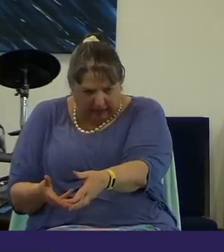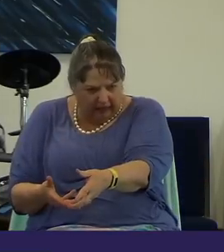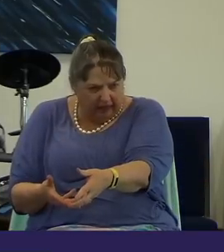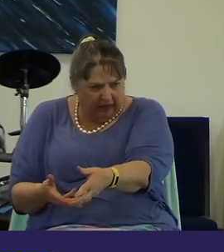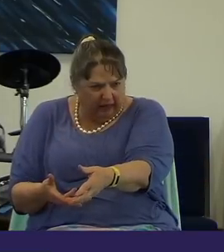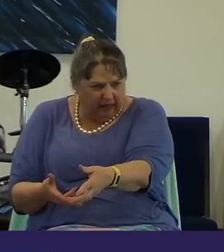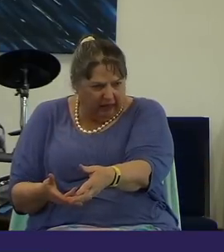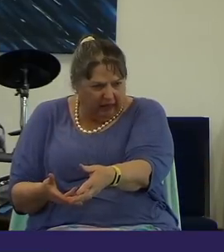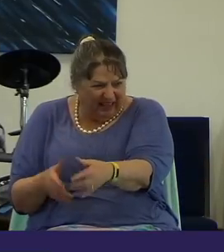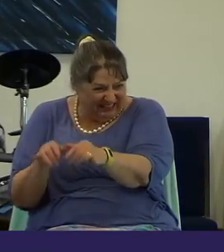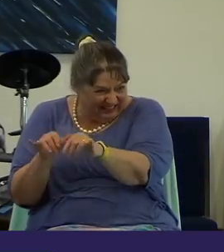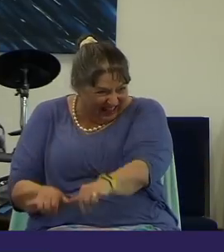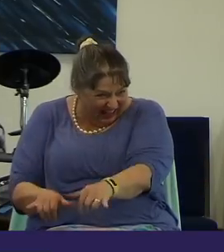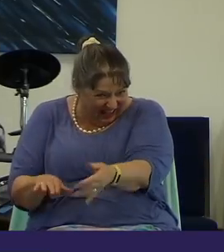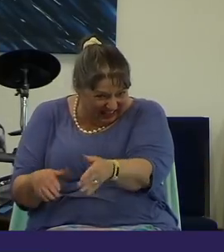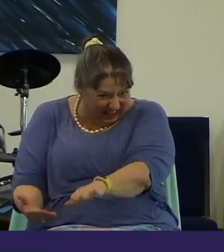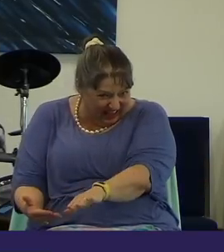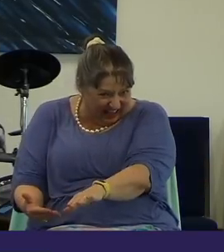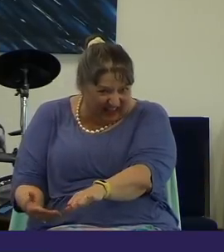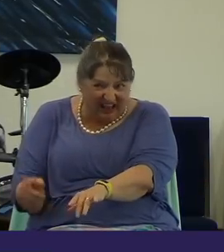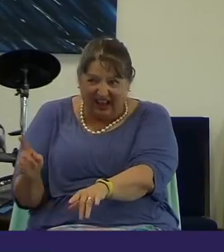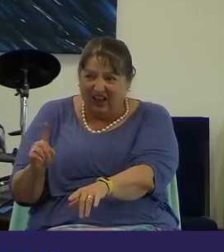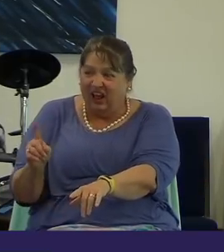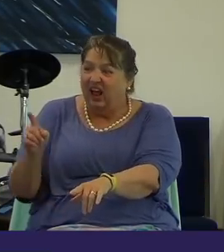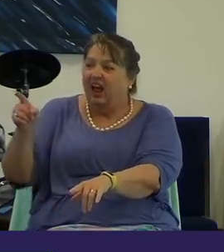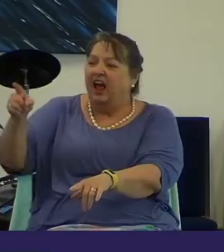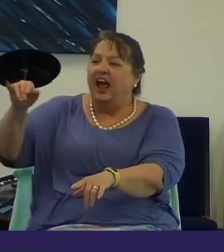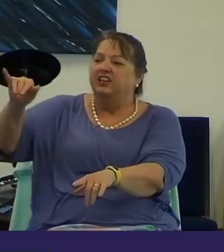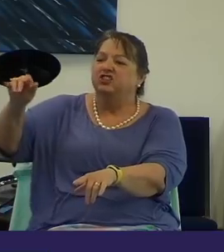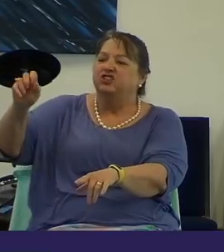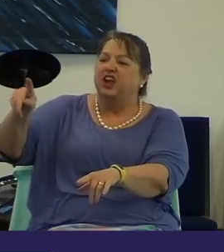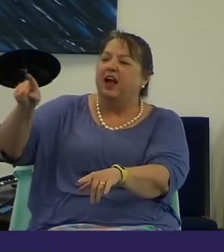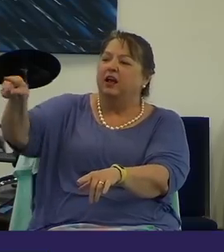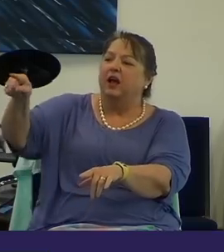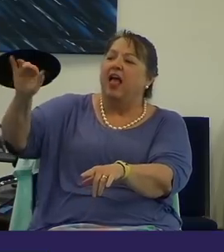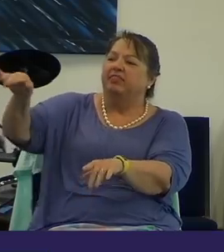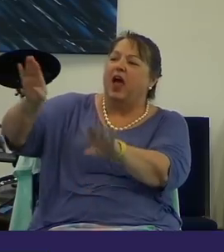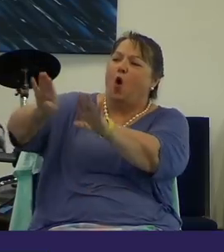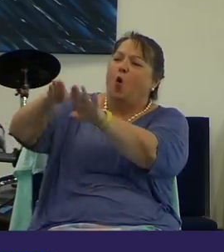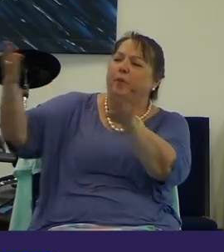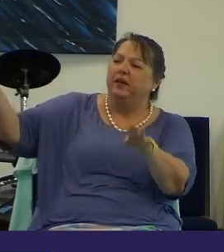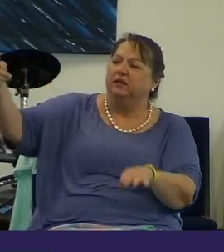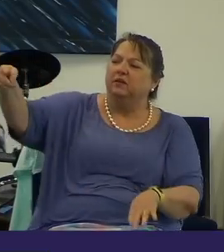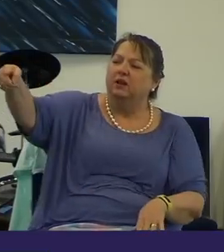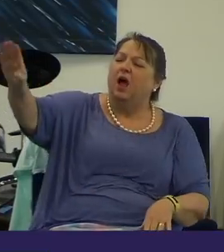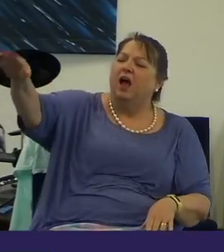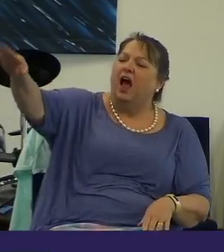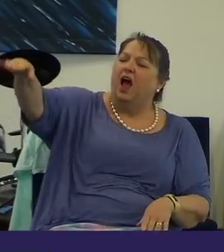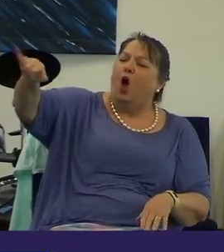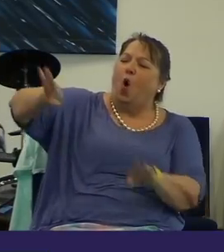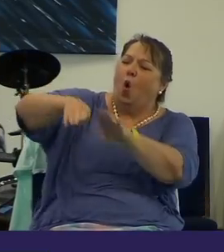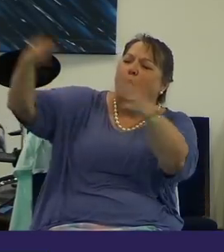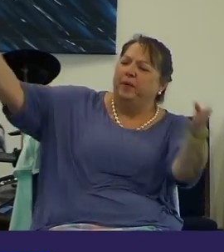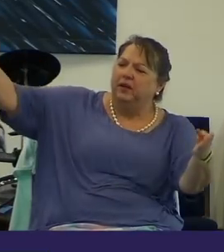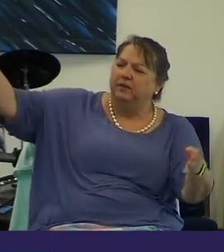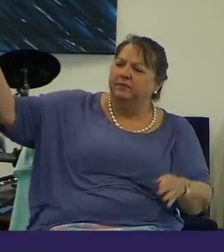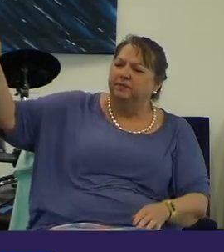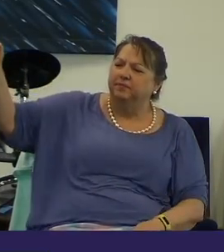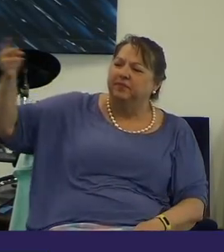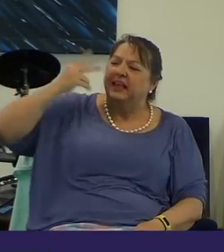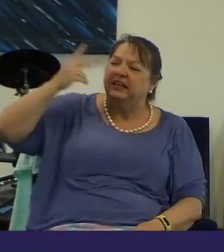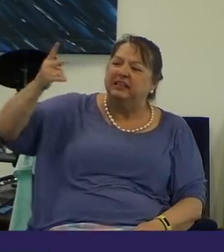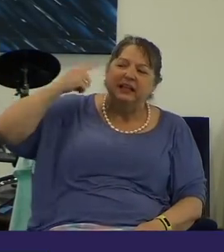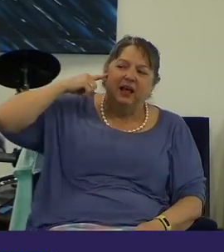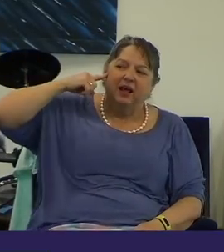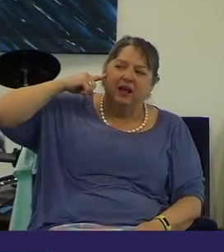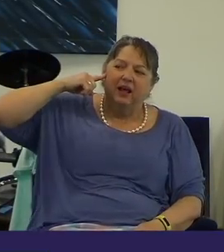in fact, I want you to do me a favor. Jack, just open that door for a moment. Jack, please. That door right there. Just open that door for a moment. I want the whole community to